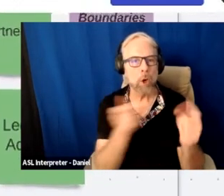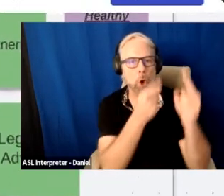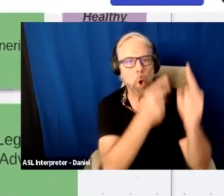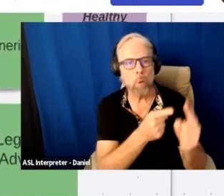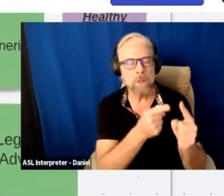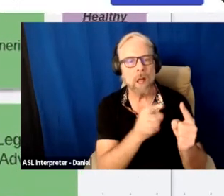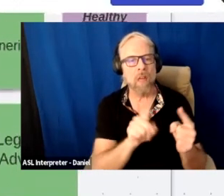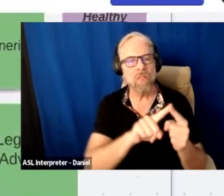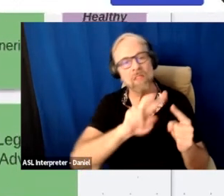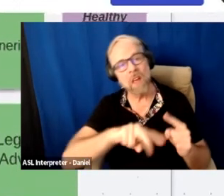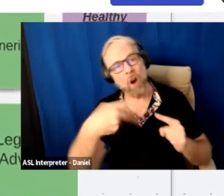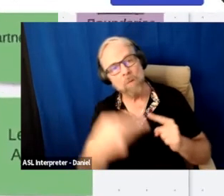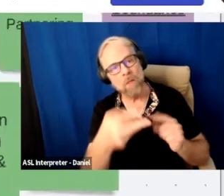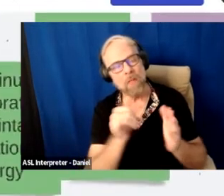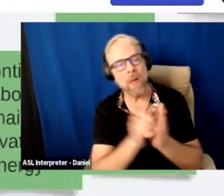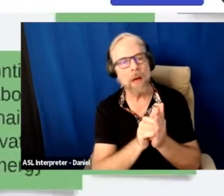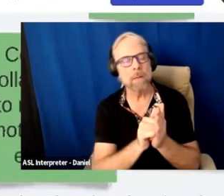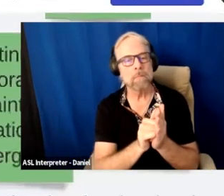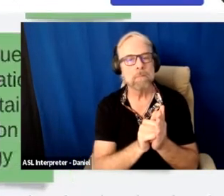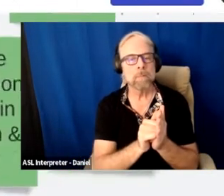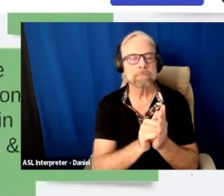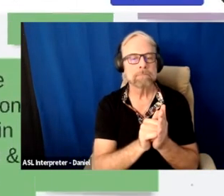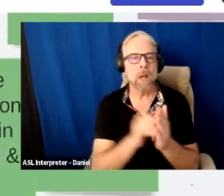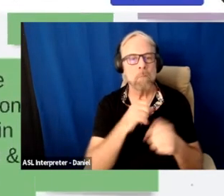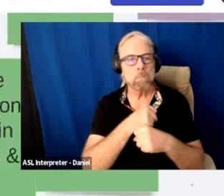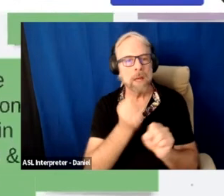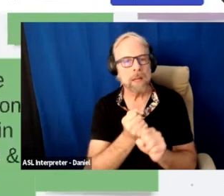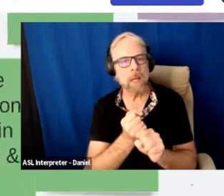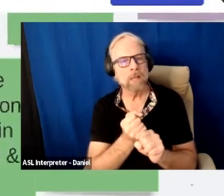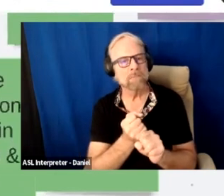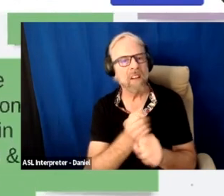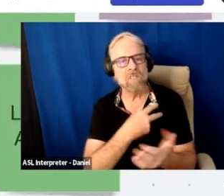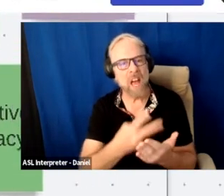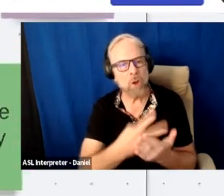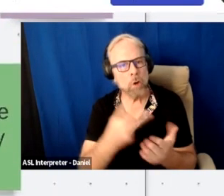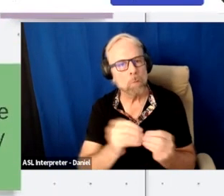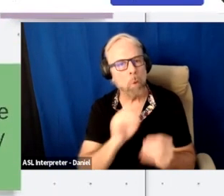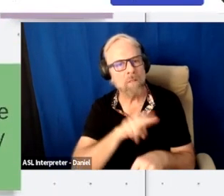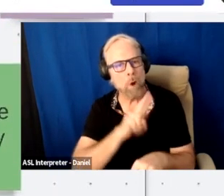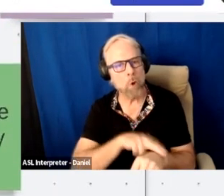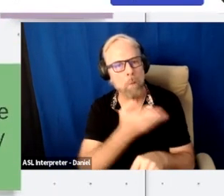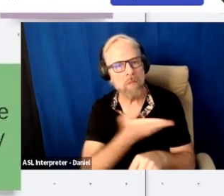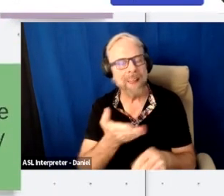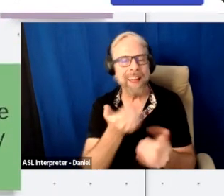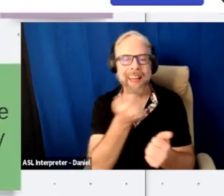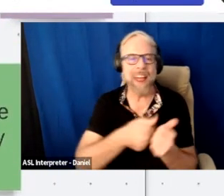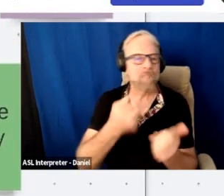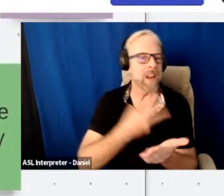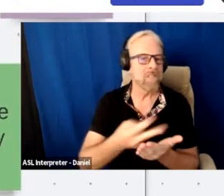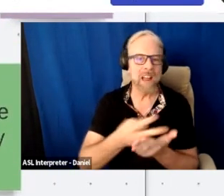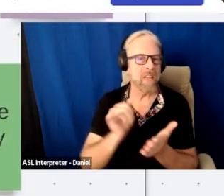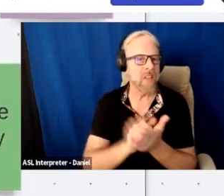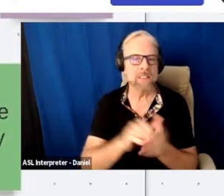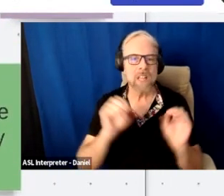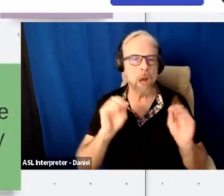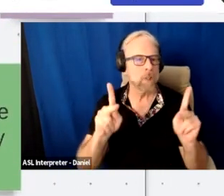flip side of that, normalizing failures, because every failure is just an opportunity to learn. Like,